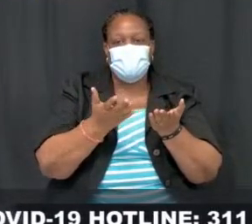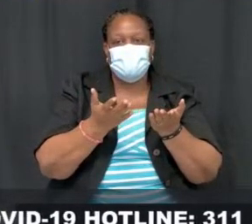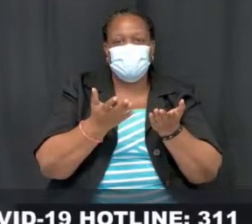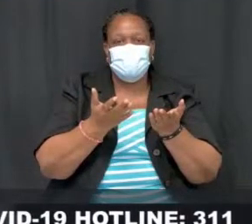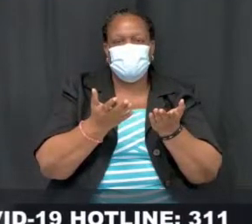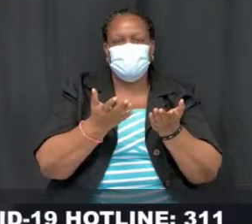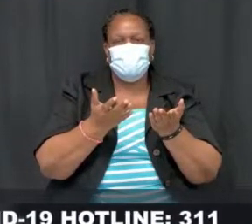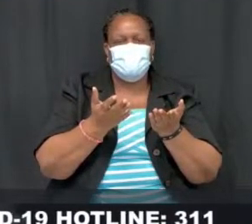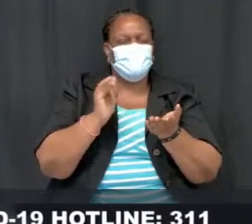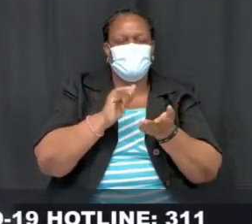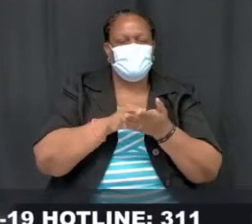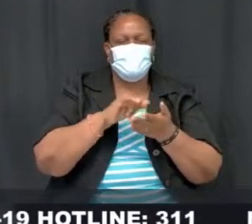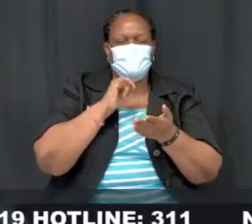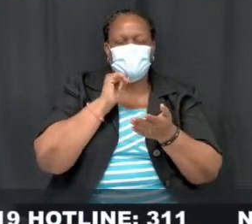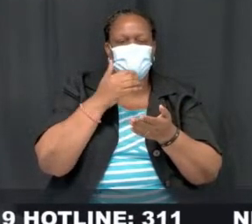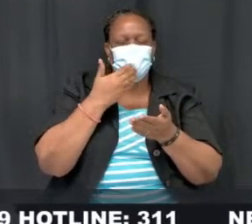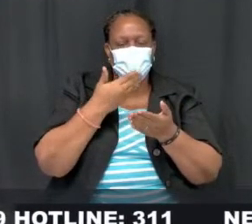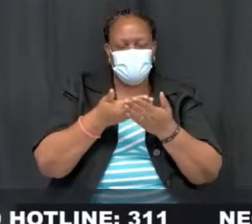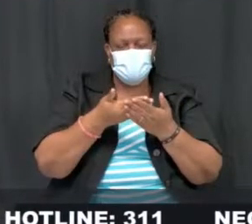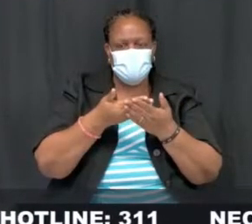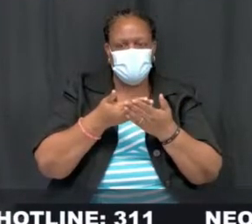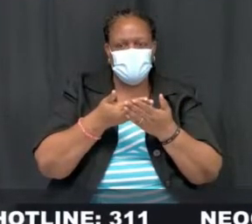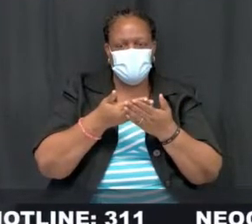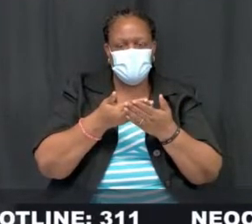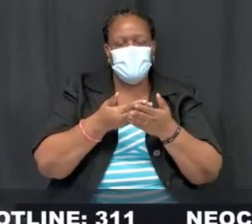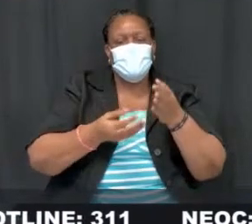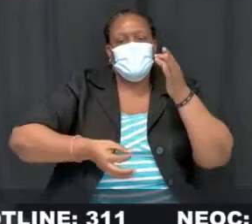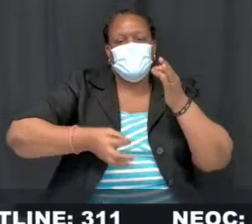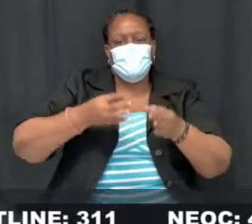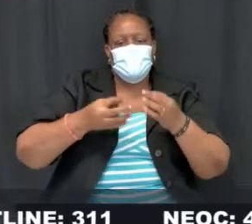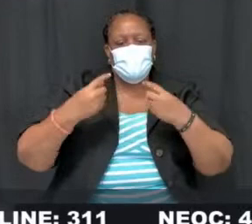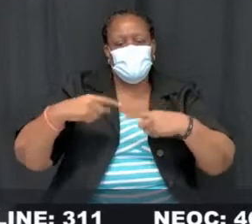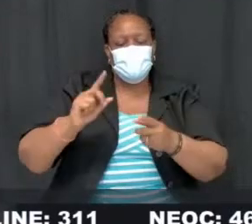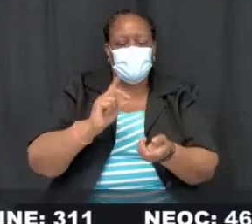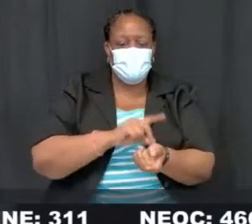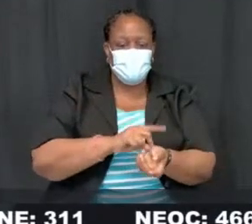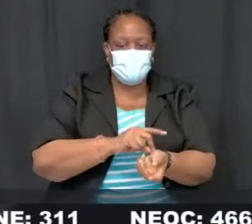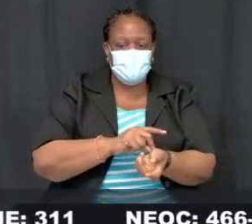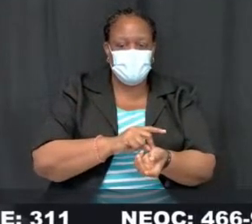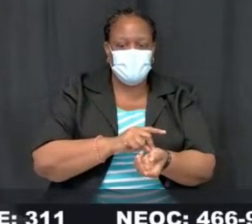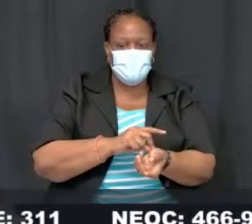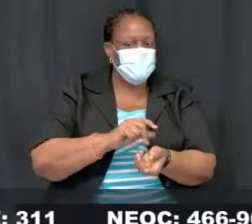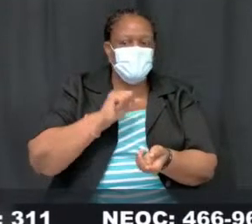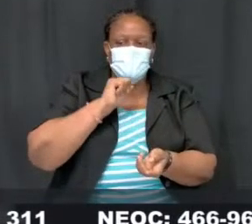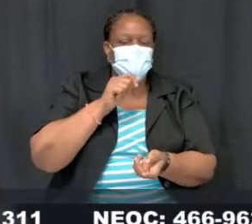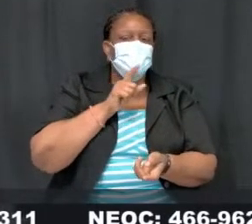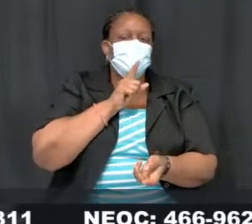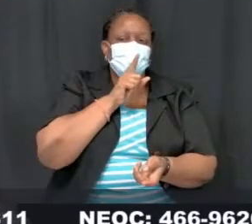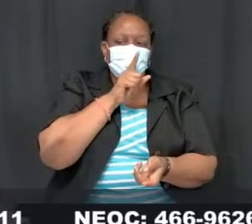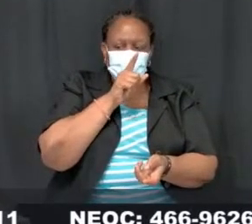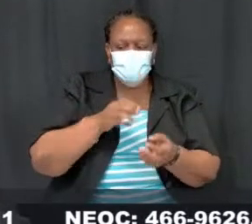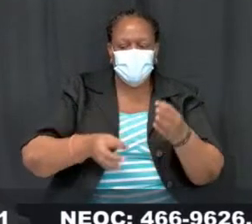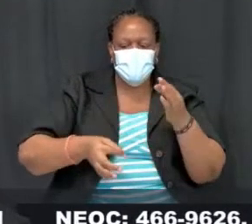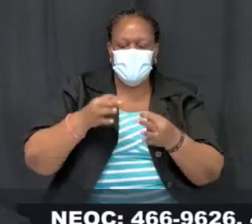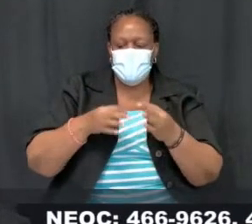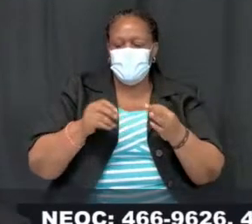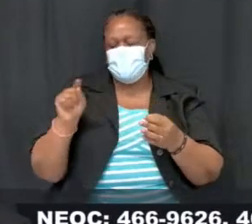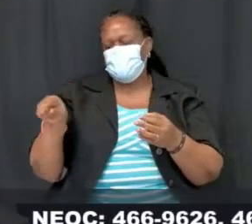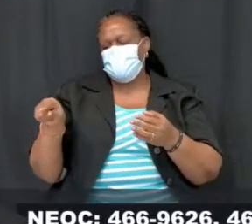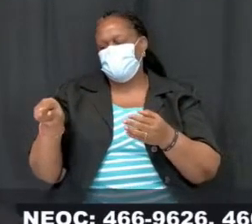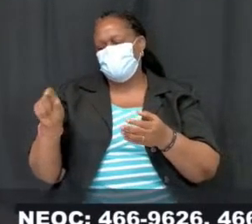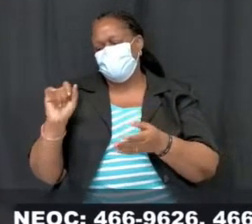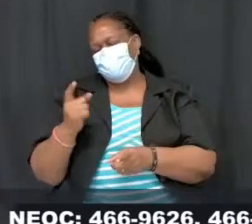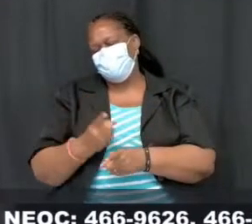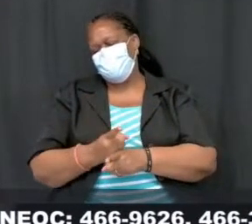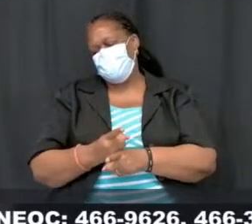opinion for a health condition, if you went to a doctor and you weren't sure about the certificate that was given to you, you